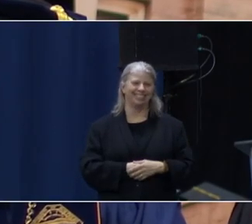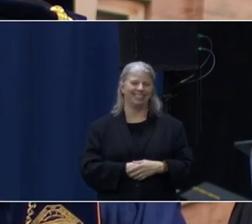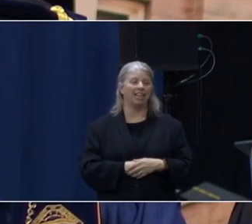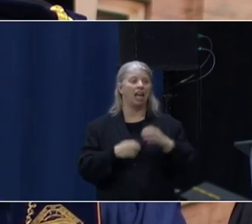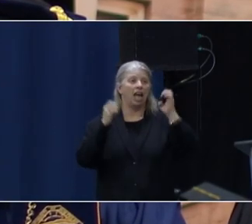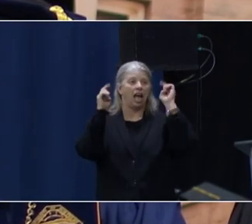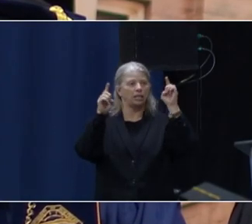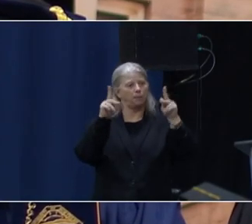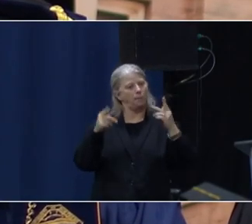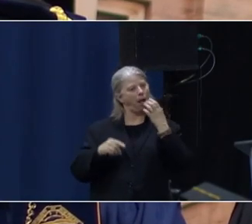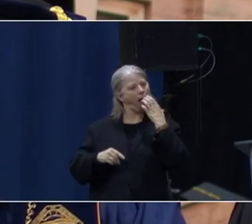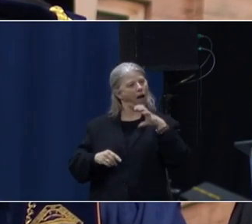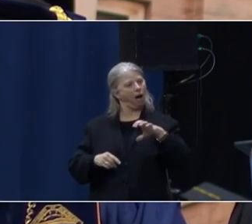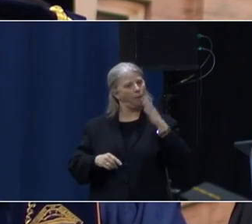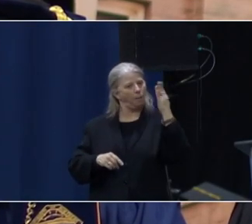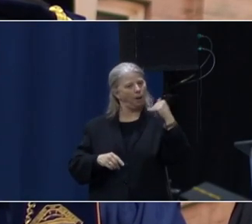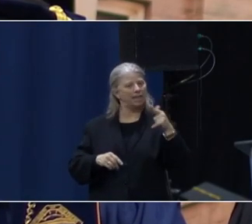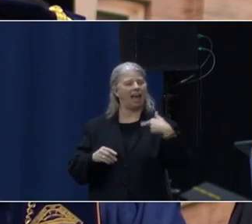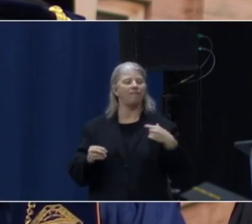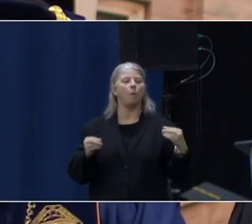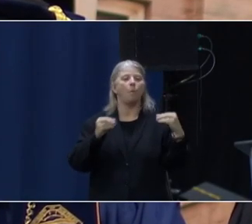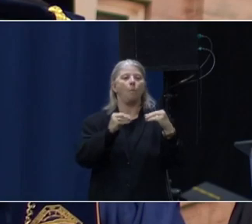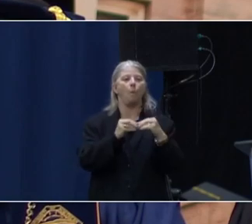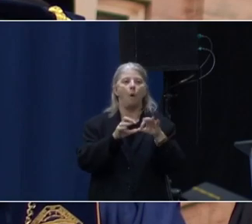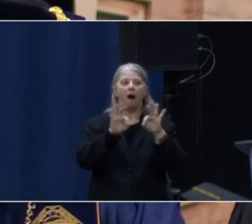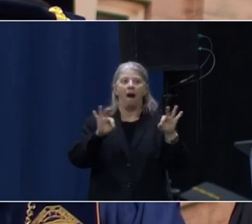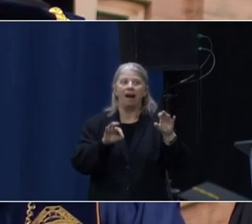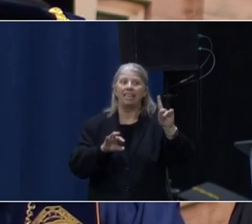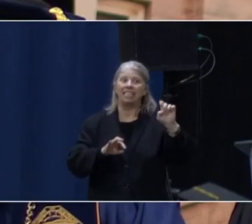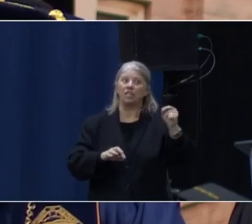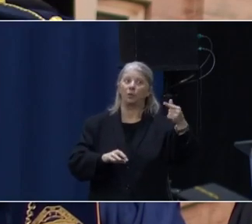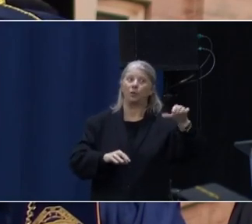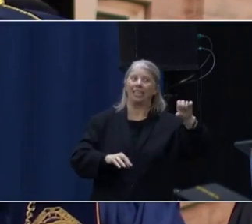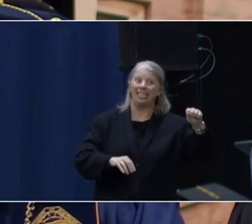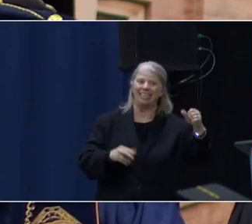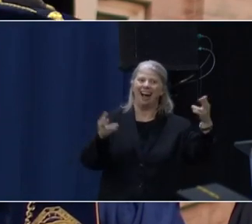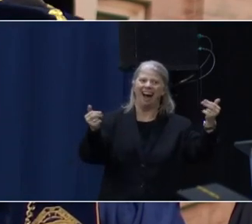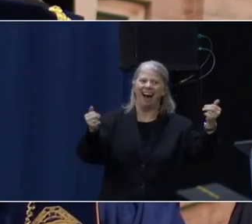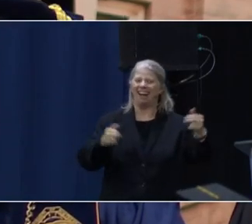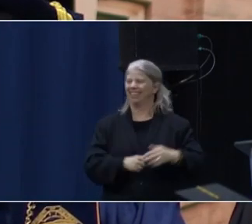Educated people are hot because they have more degrees.